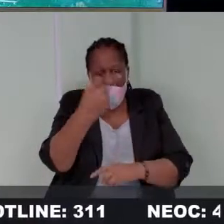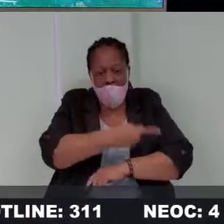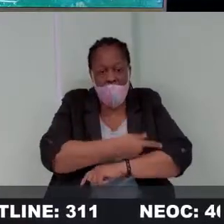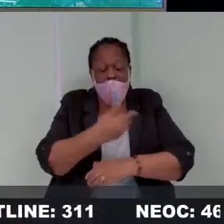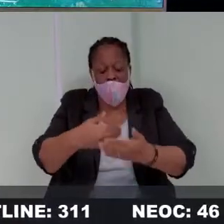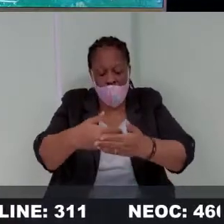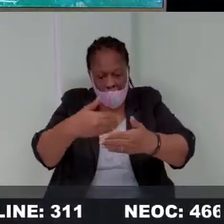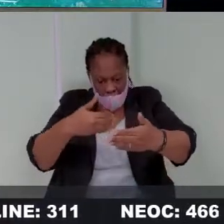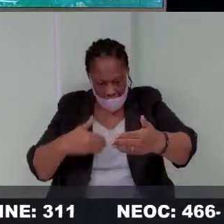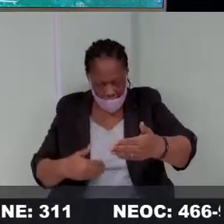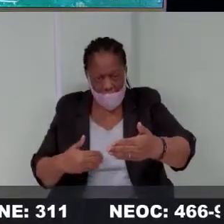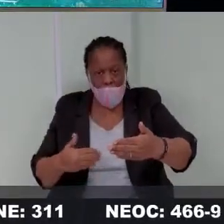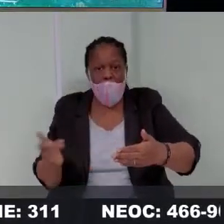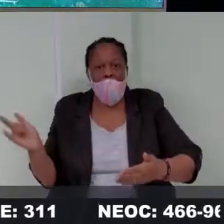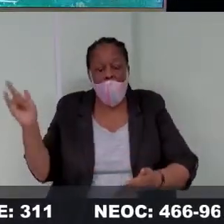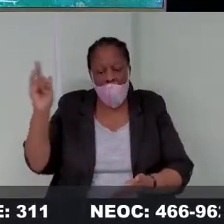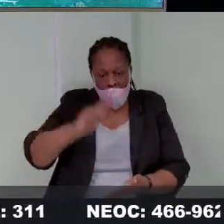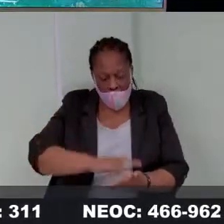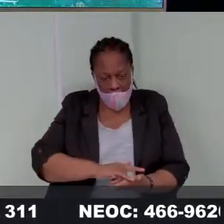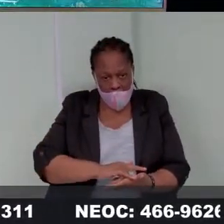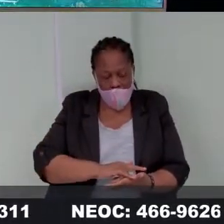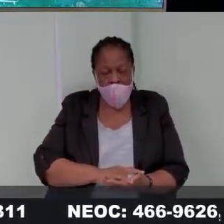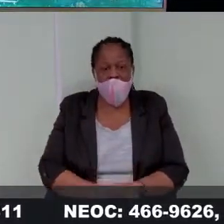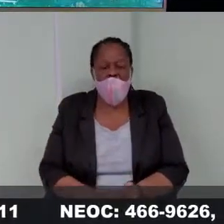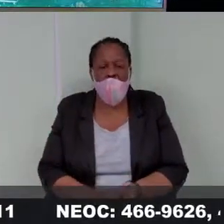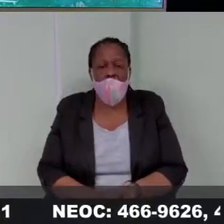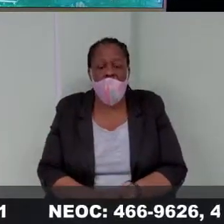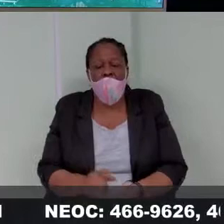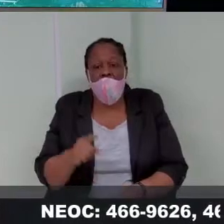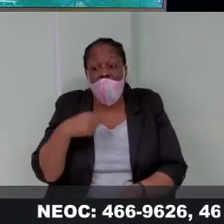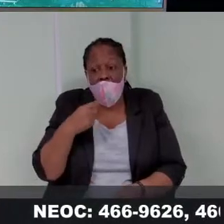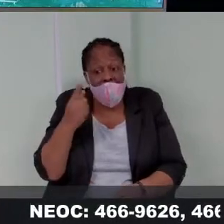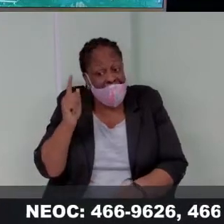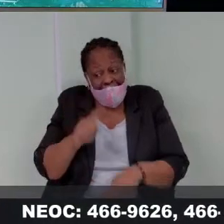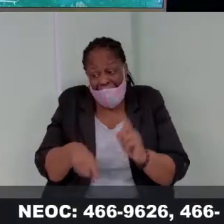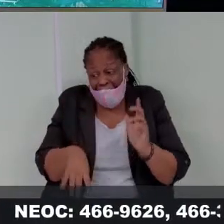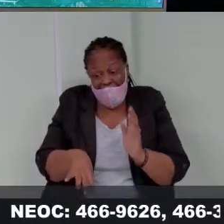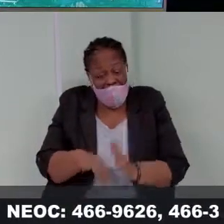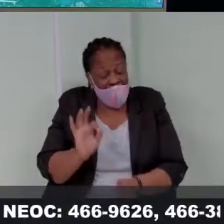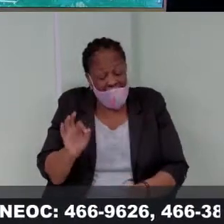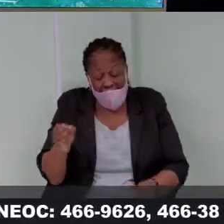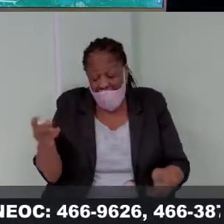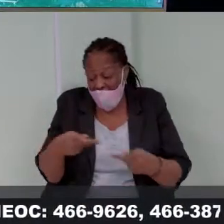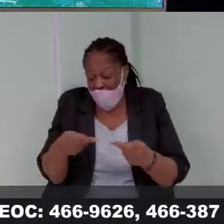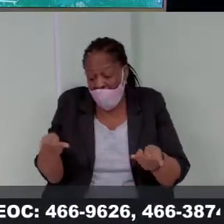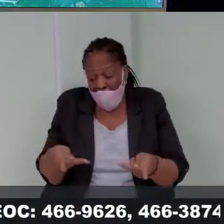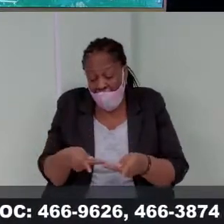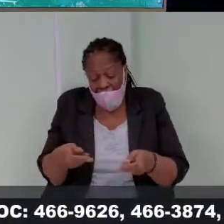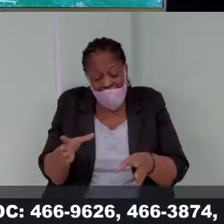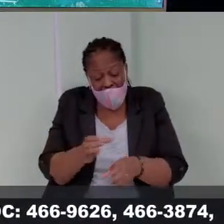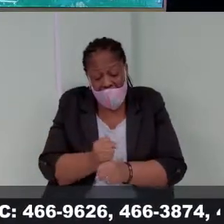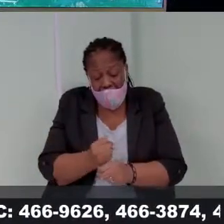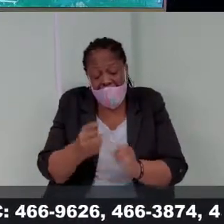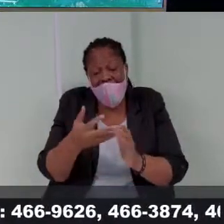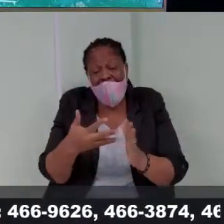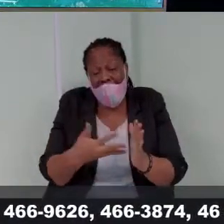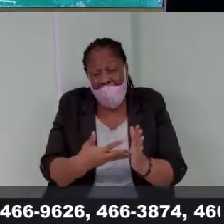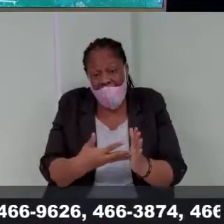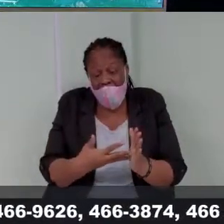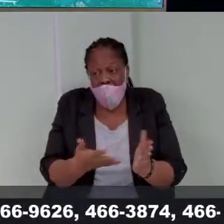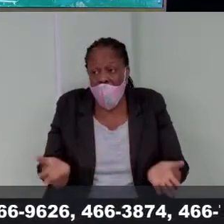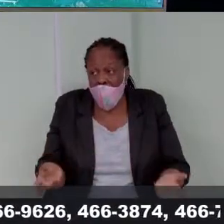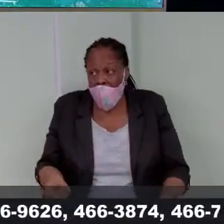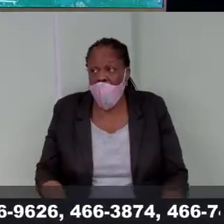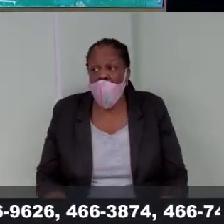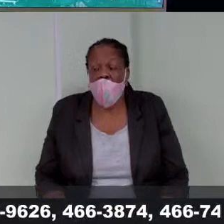That's a very good question, Mr. Williams, and I'll begin by saying that to date we have